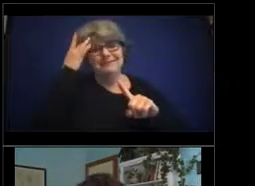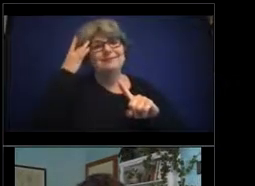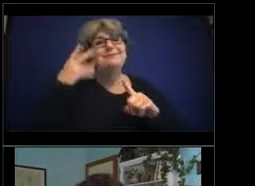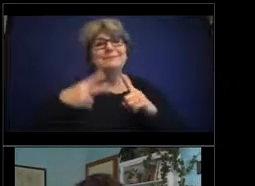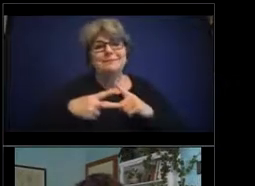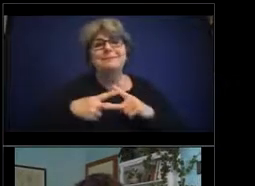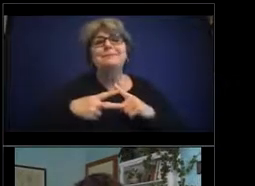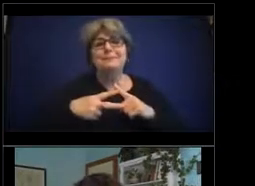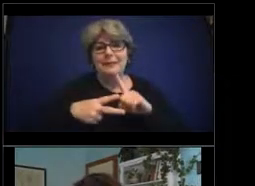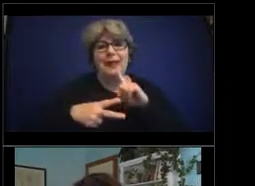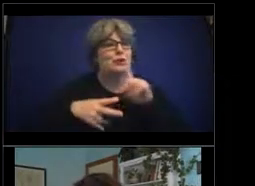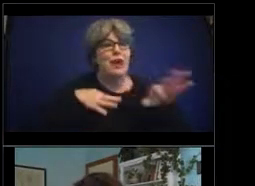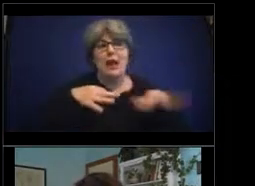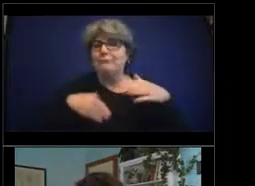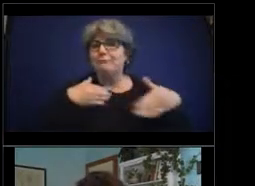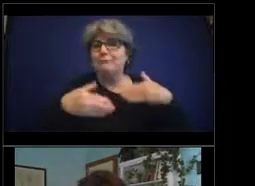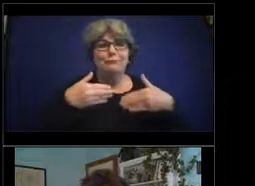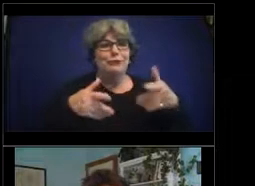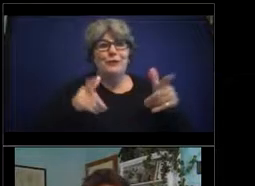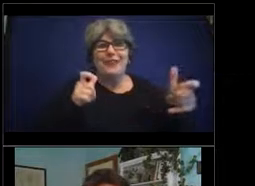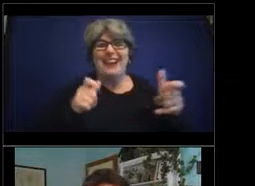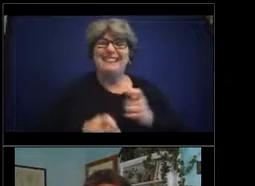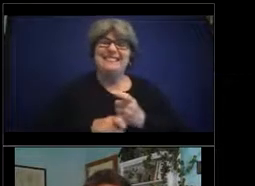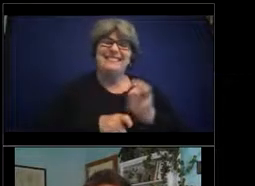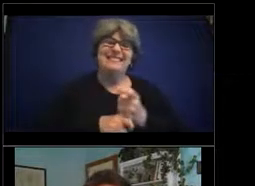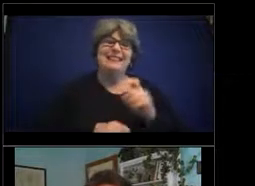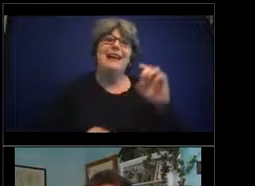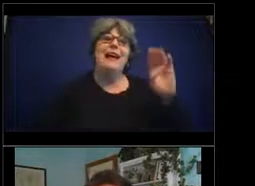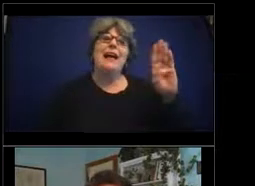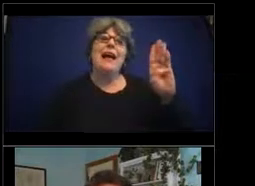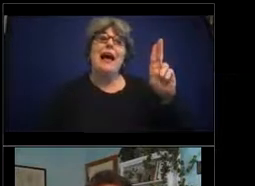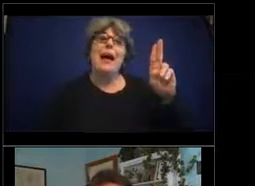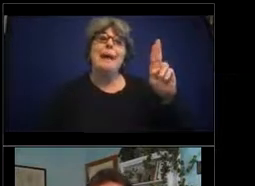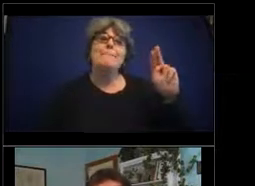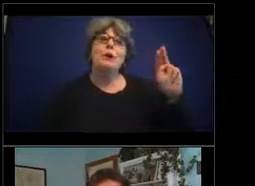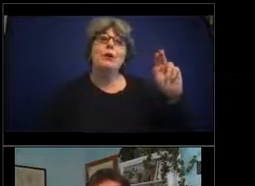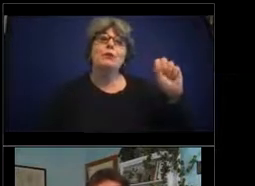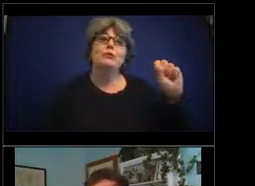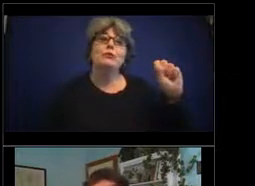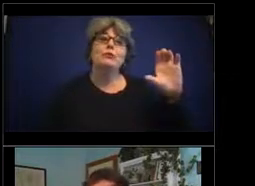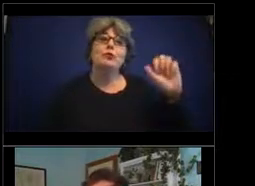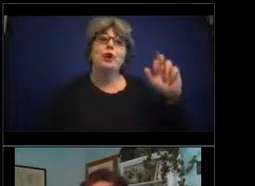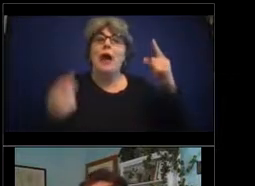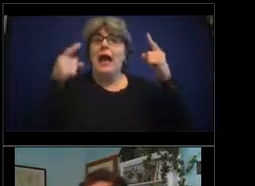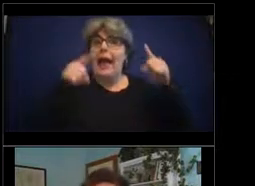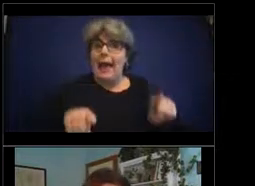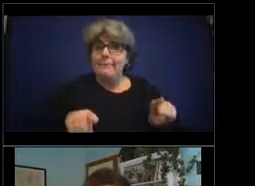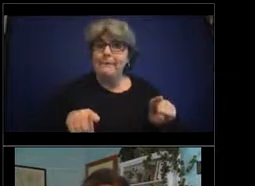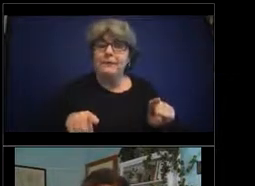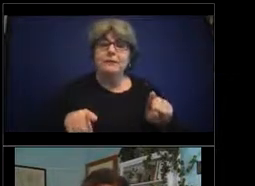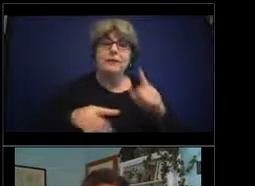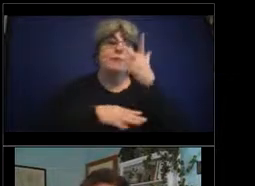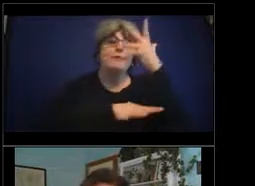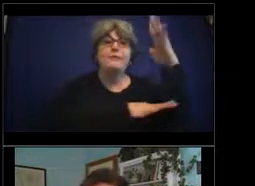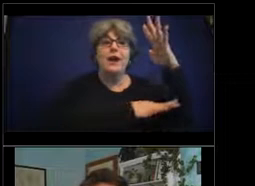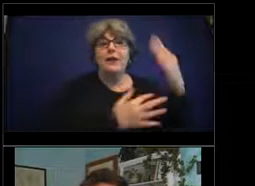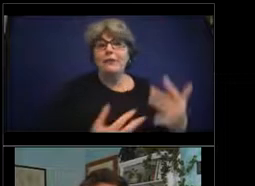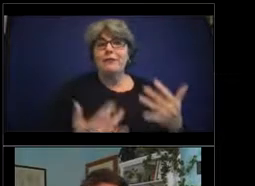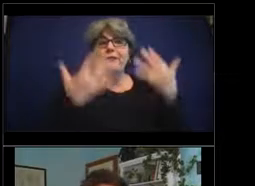Sure, I went a little too quickly through that, didn't I? So a burn scar is something that happens after a wildfire. So the wildfire burns